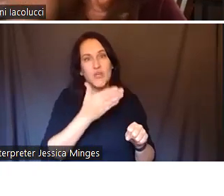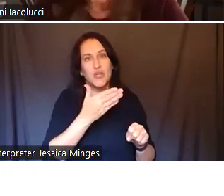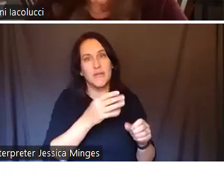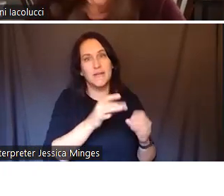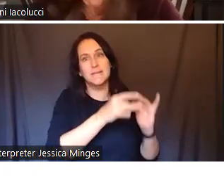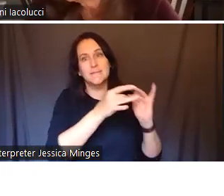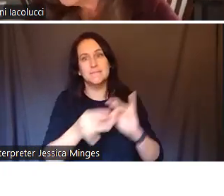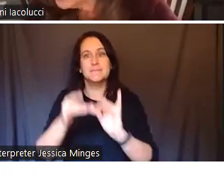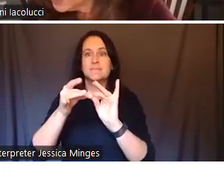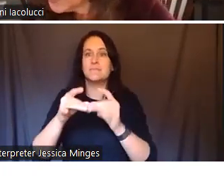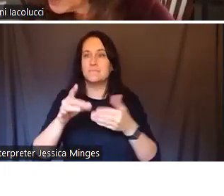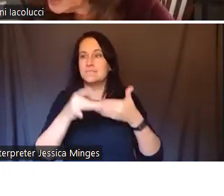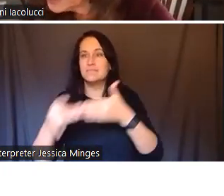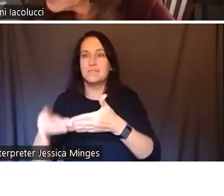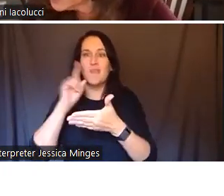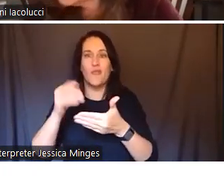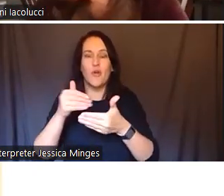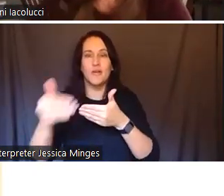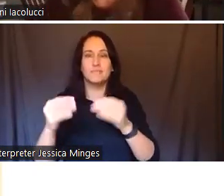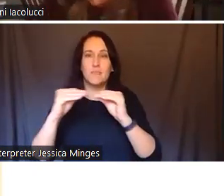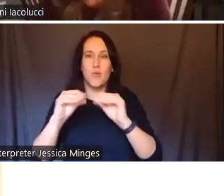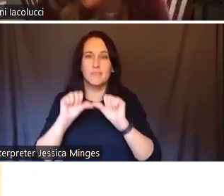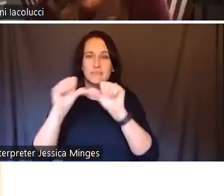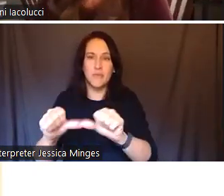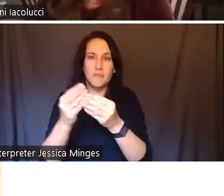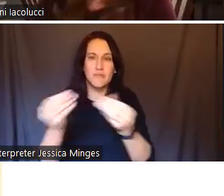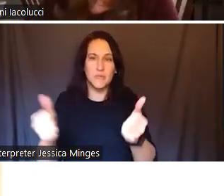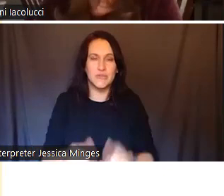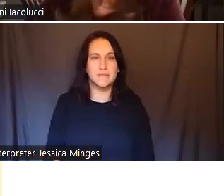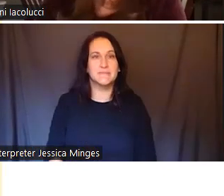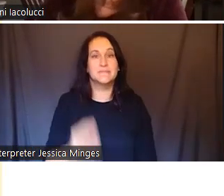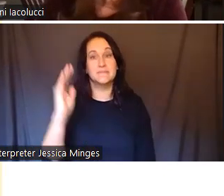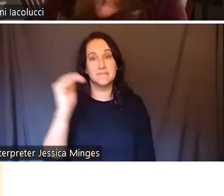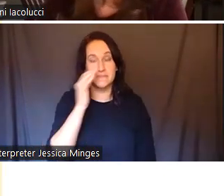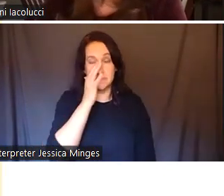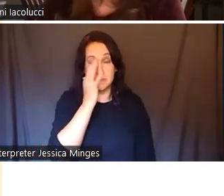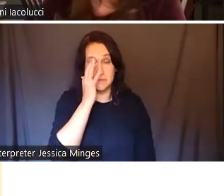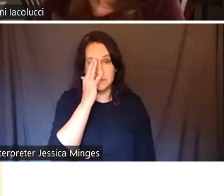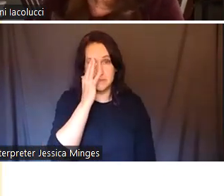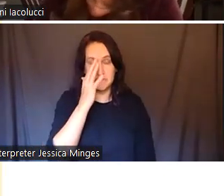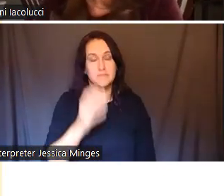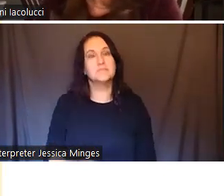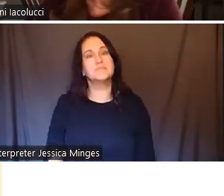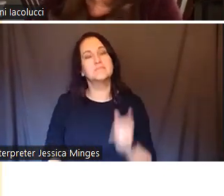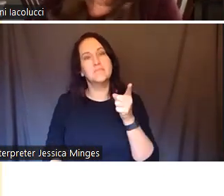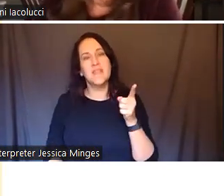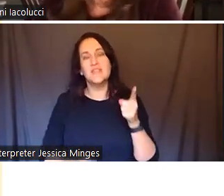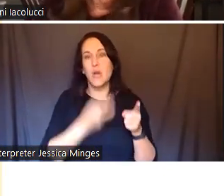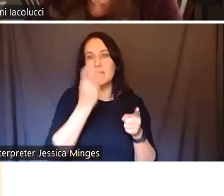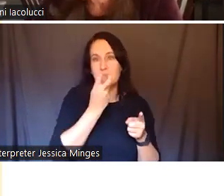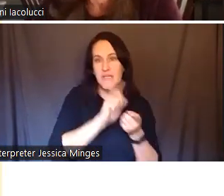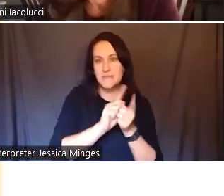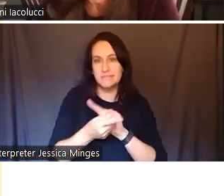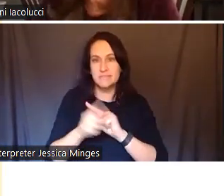permanent solution. Okay, next slide, please. These are speech to